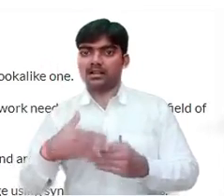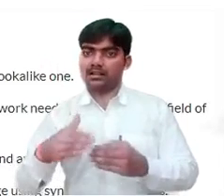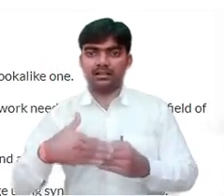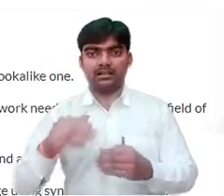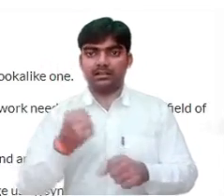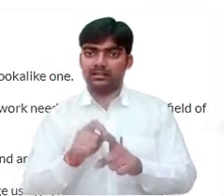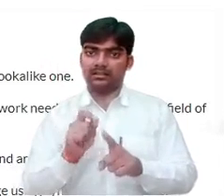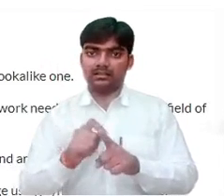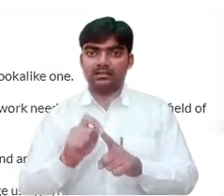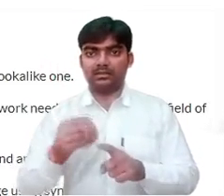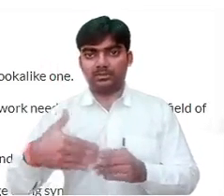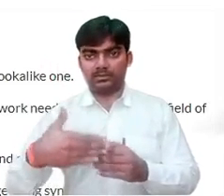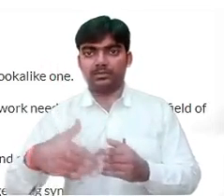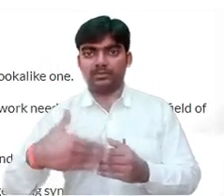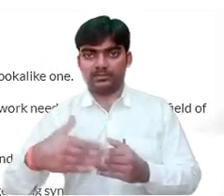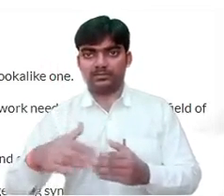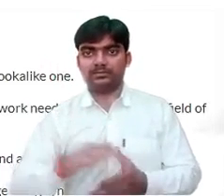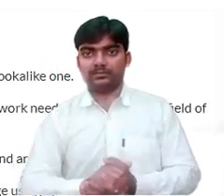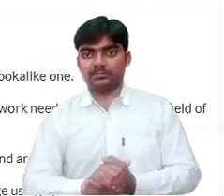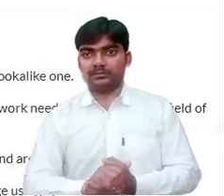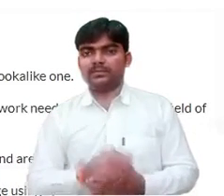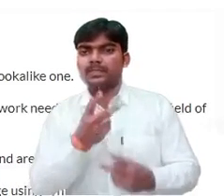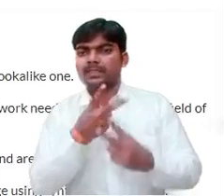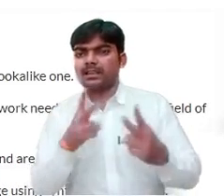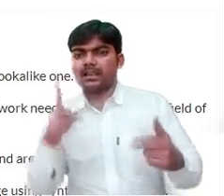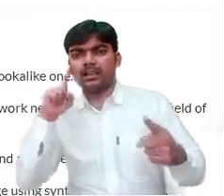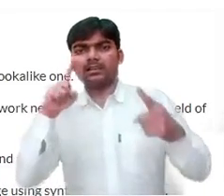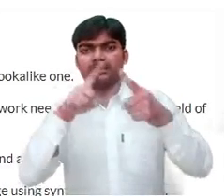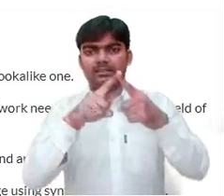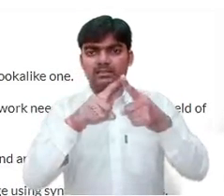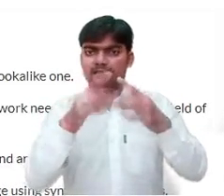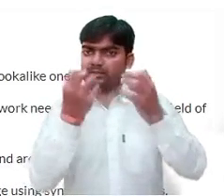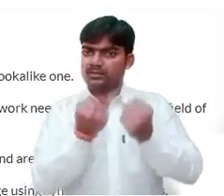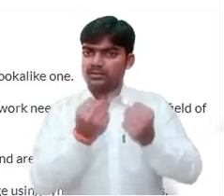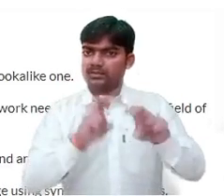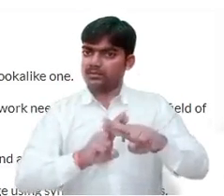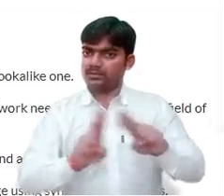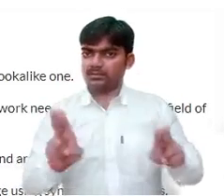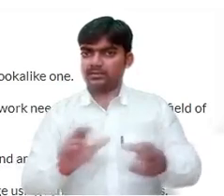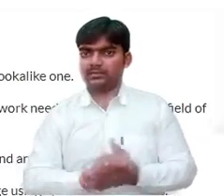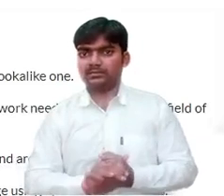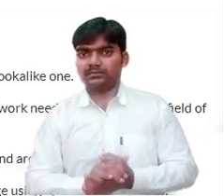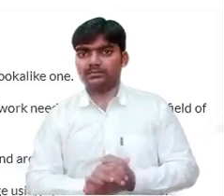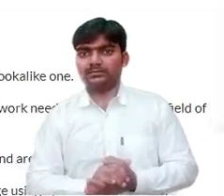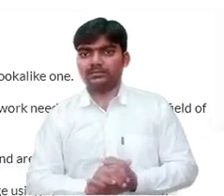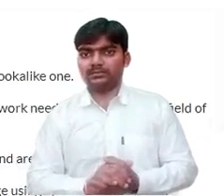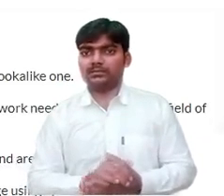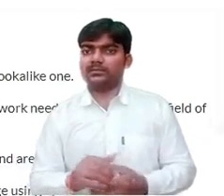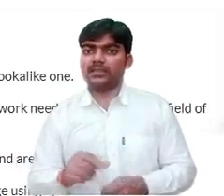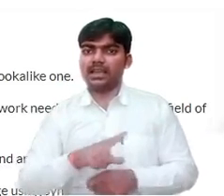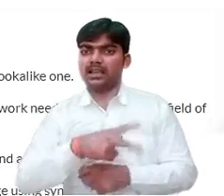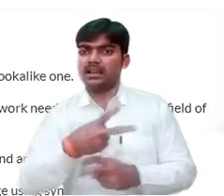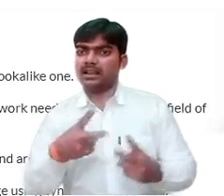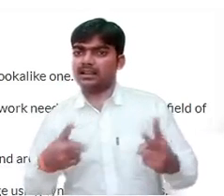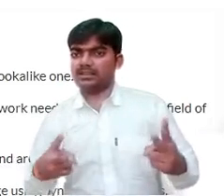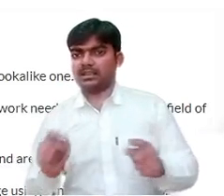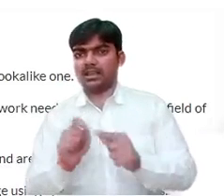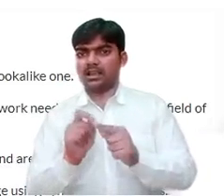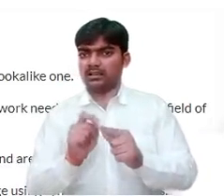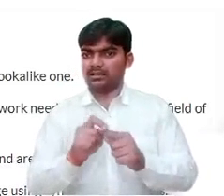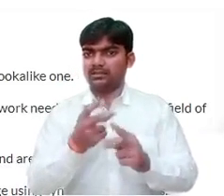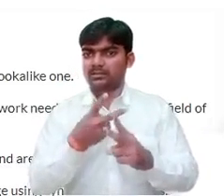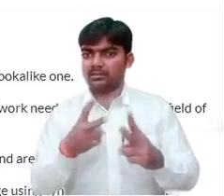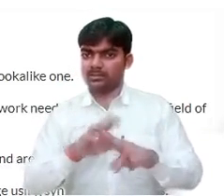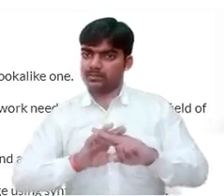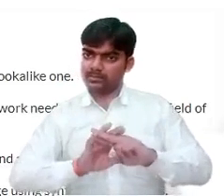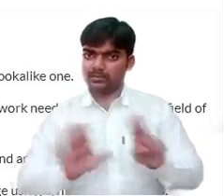field. We are continuously working to achieve many milestones. Apart from all the work that